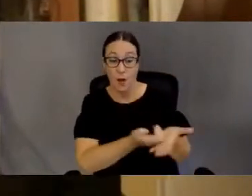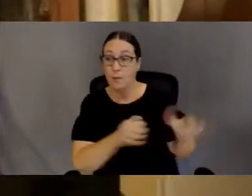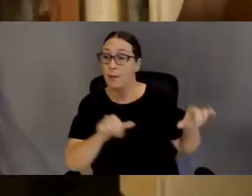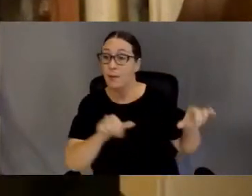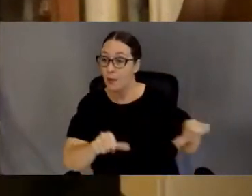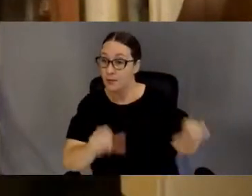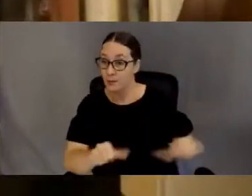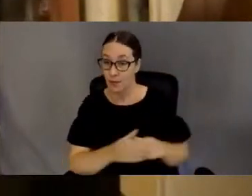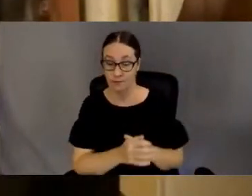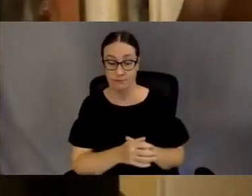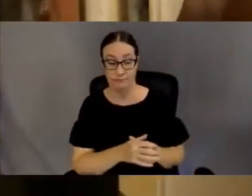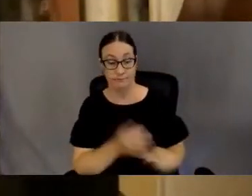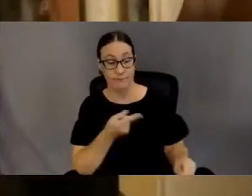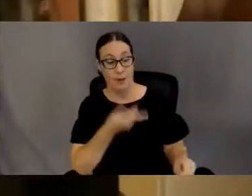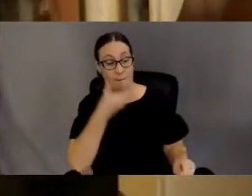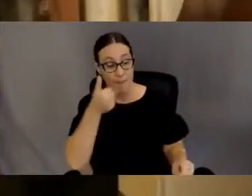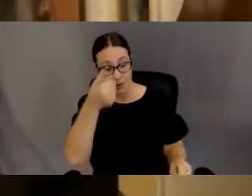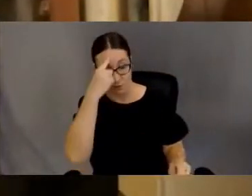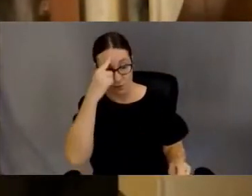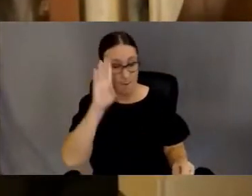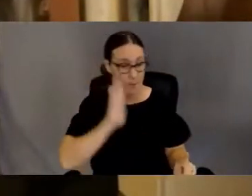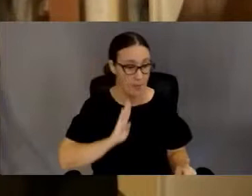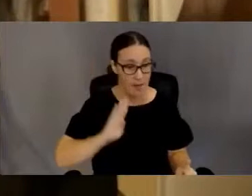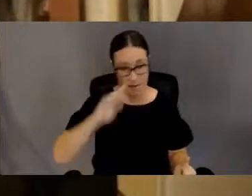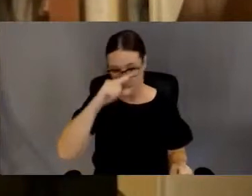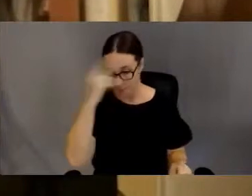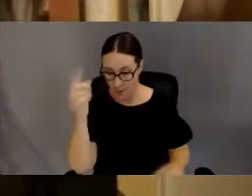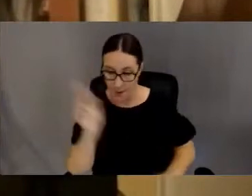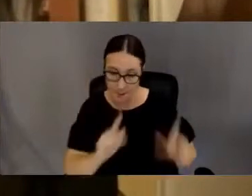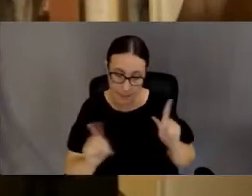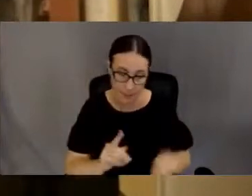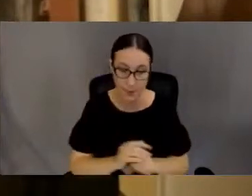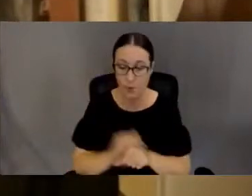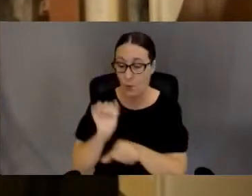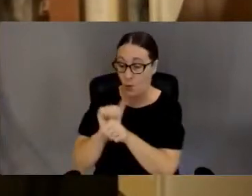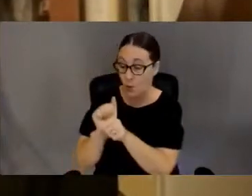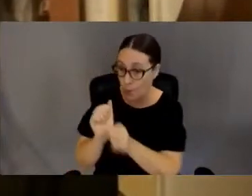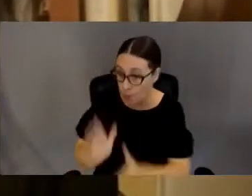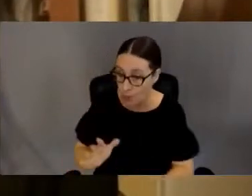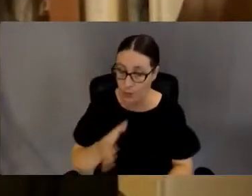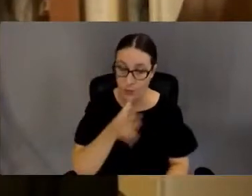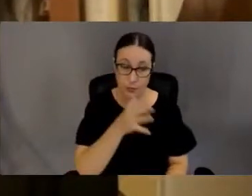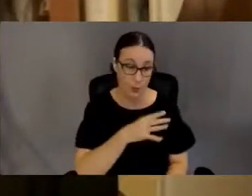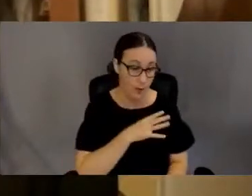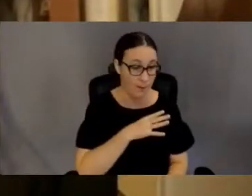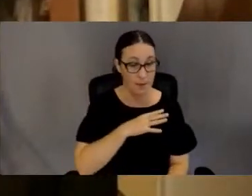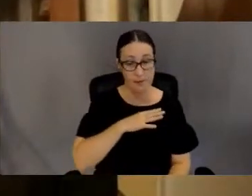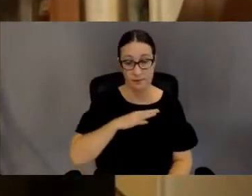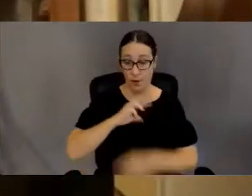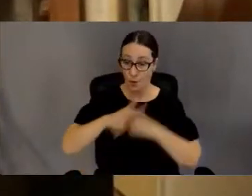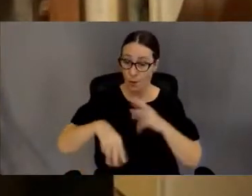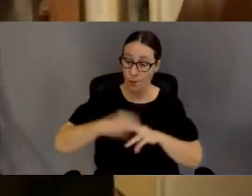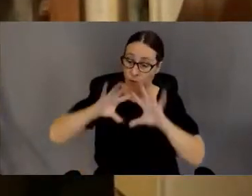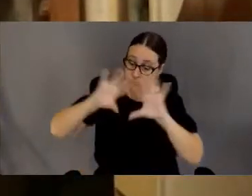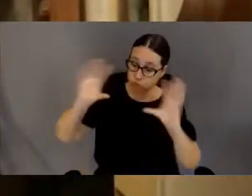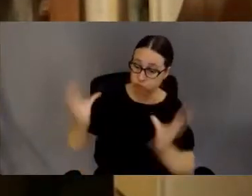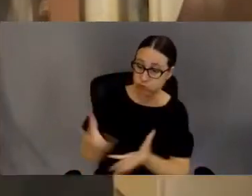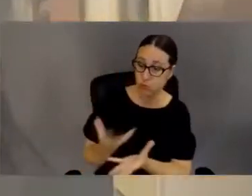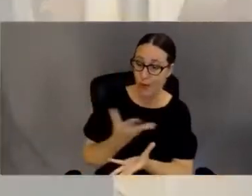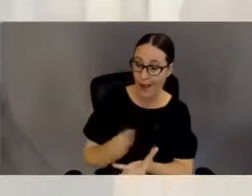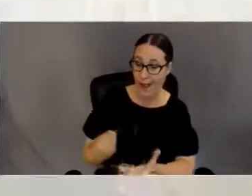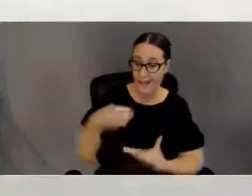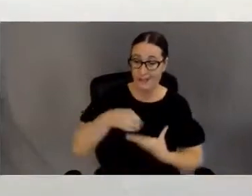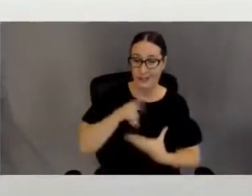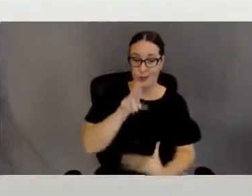that's better for Black and brown people, for workers, for women, around the world, and here at home in the United